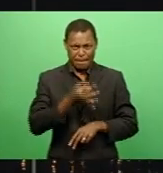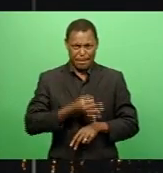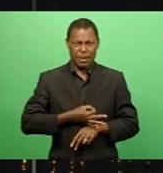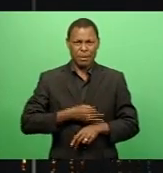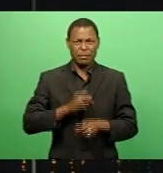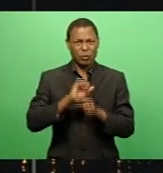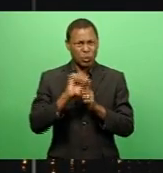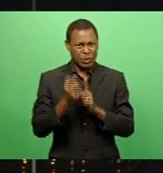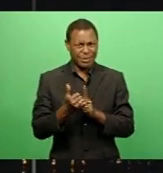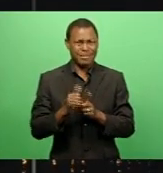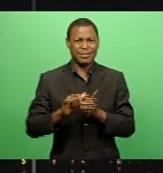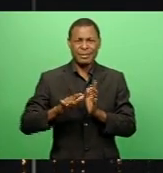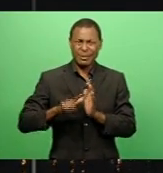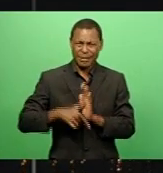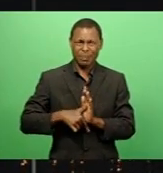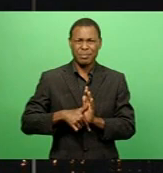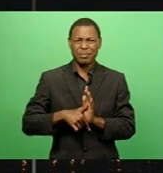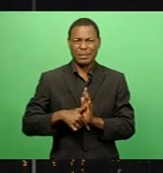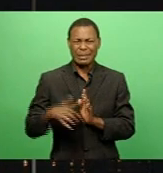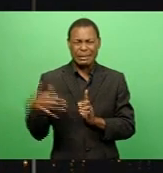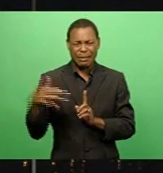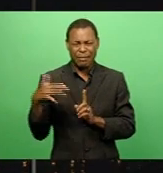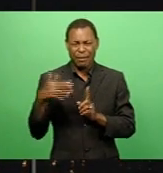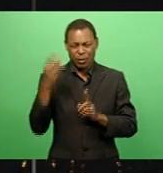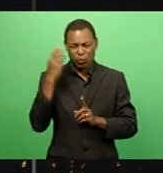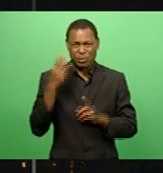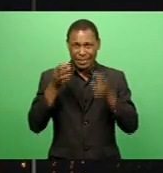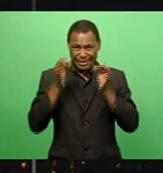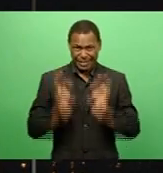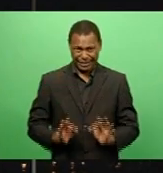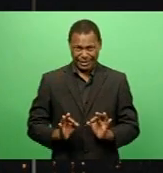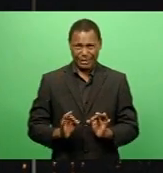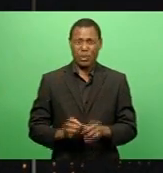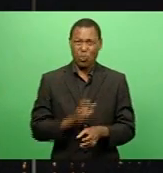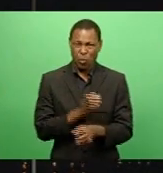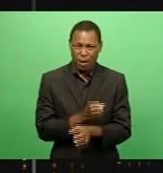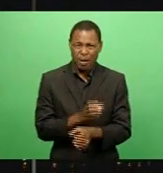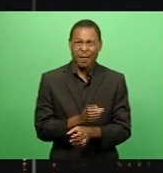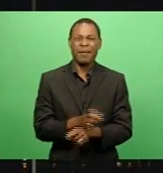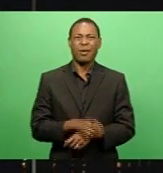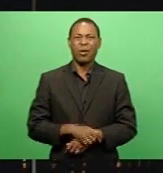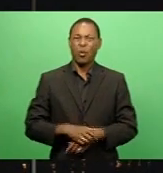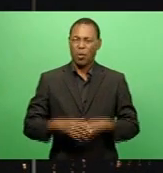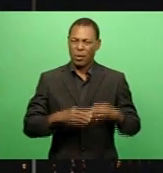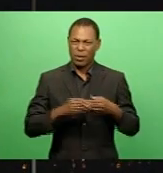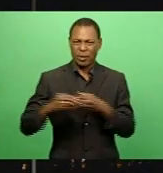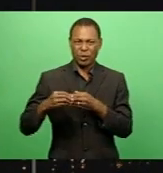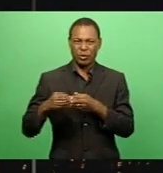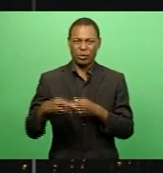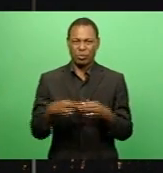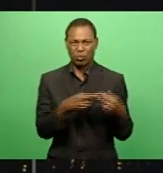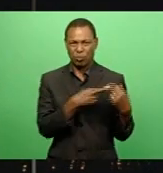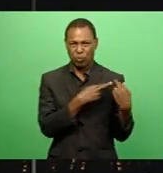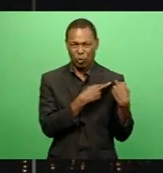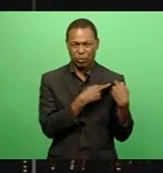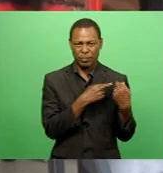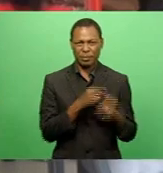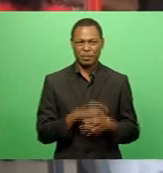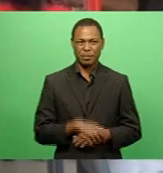times affect a woman's decision to pursue education, a career, or even take up leadership roles. Kelly Vadala